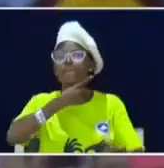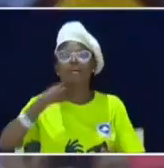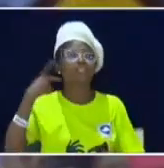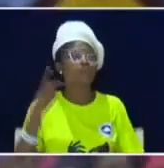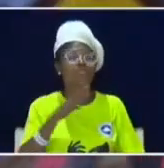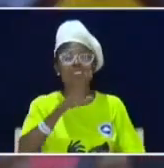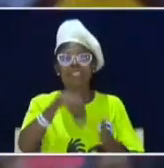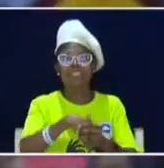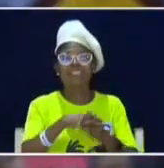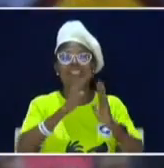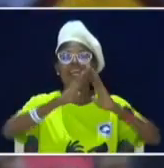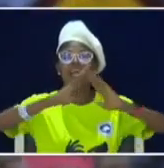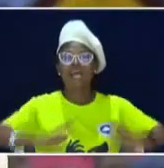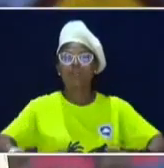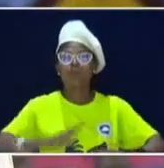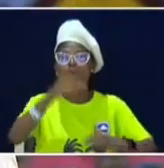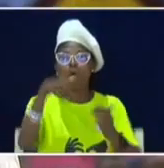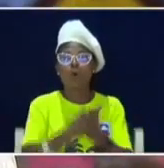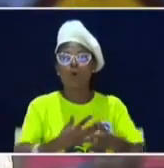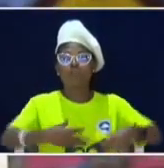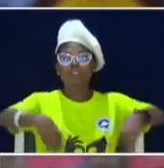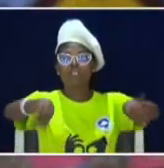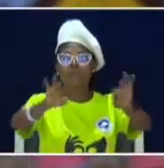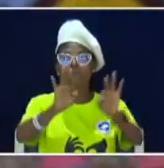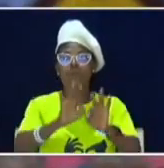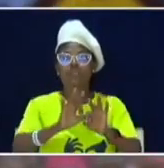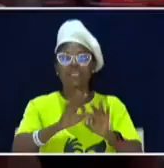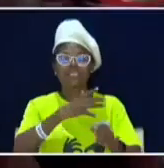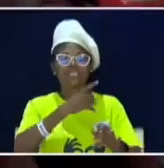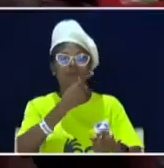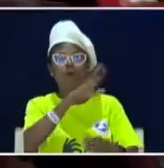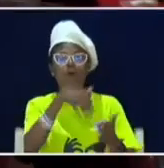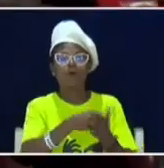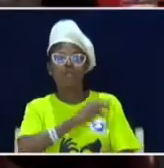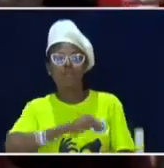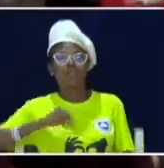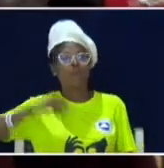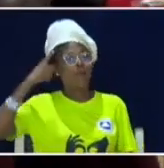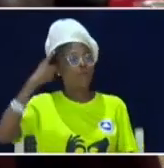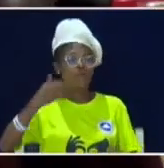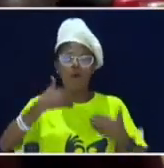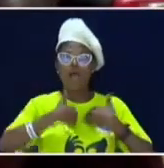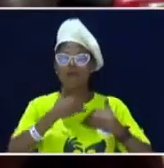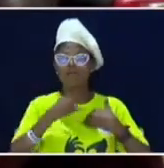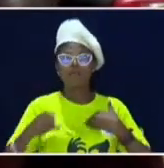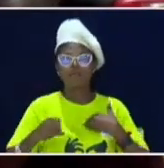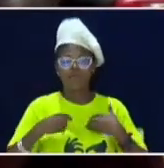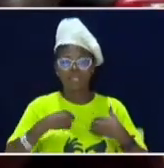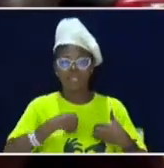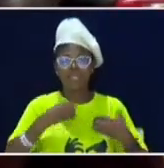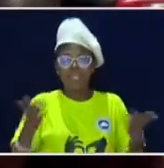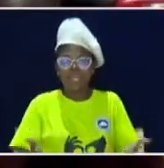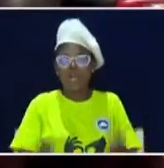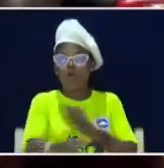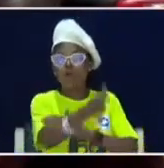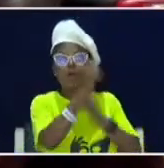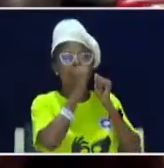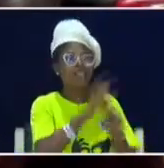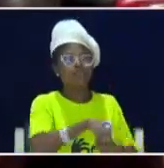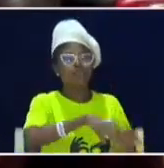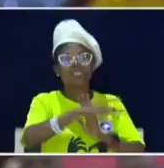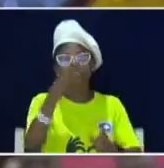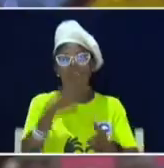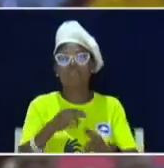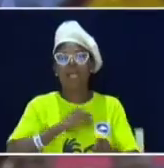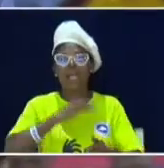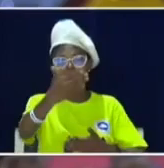thank all the workers, the members. Thank you so much for having me here. The Lord bless you in the name of Jesus. I